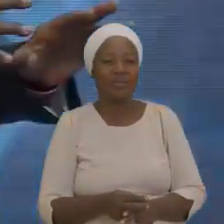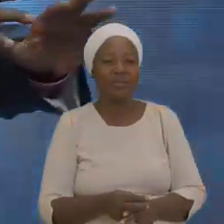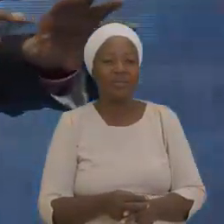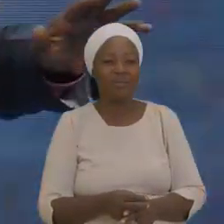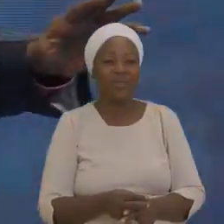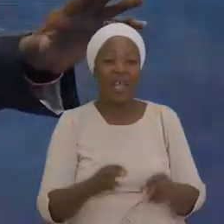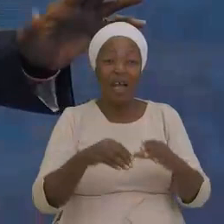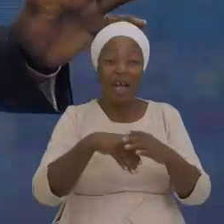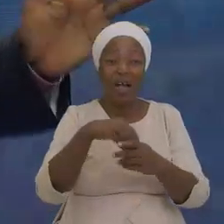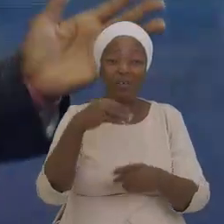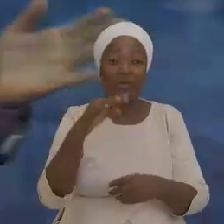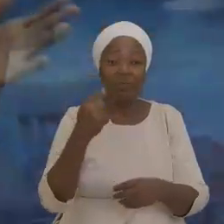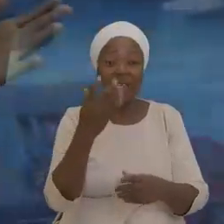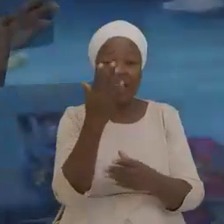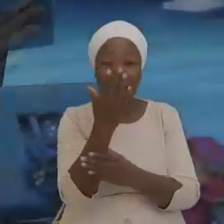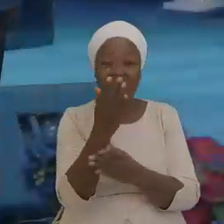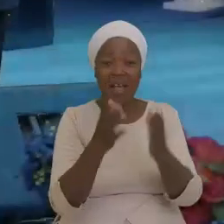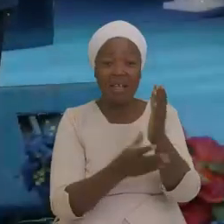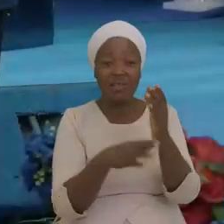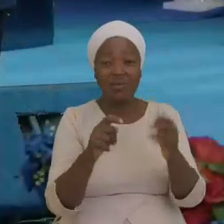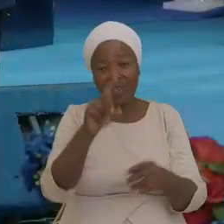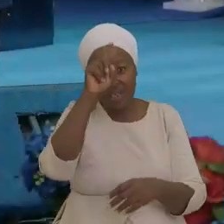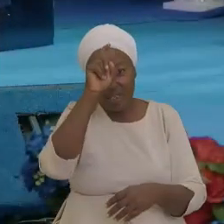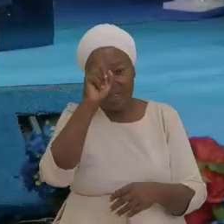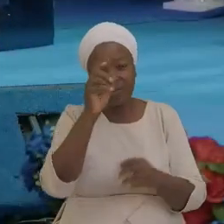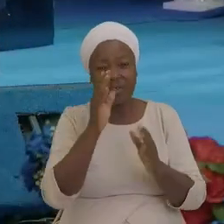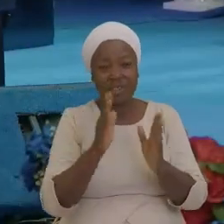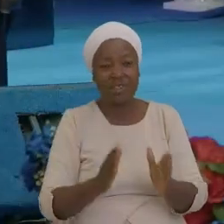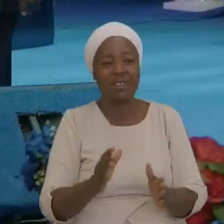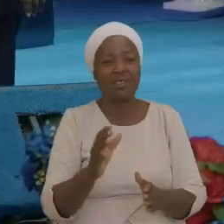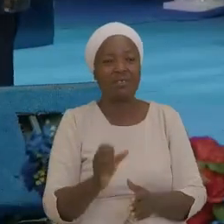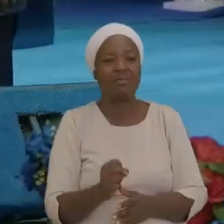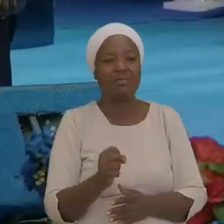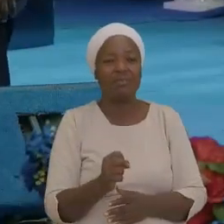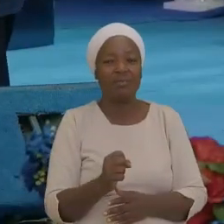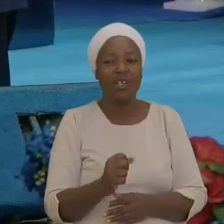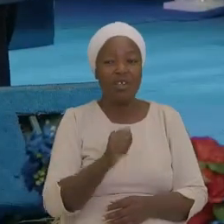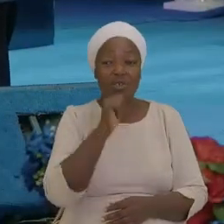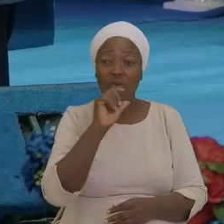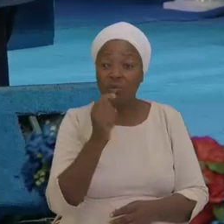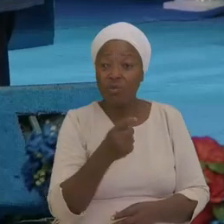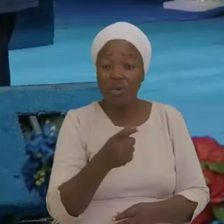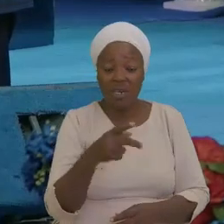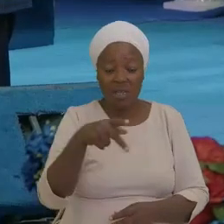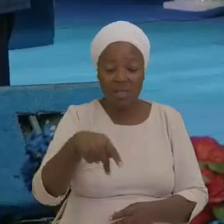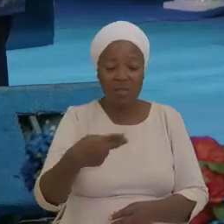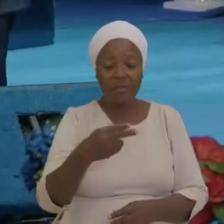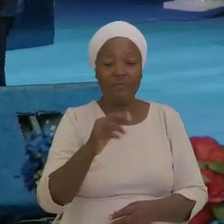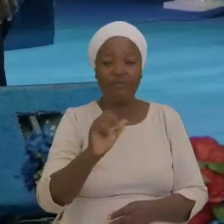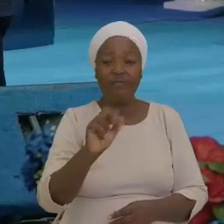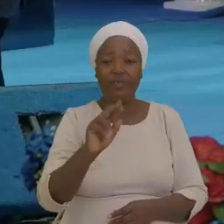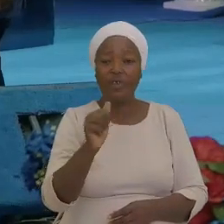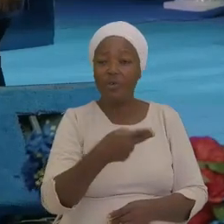Out of the hands of the Egyptians. Not only Pharaoh, out of the hands